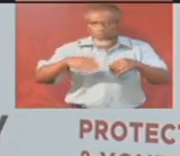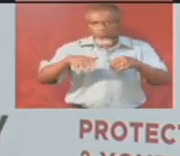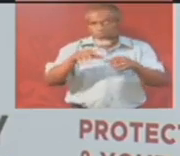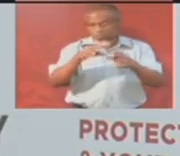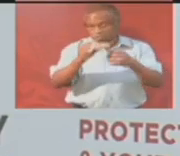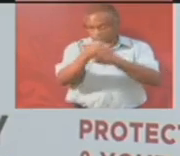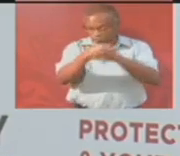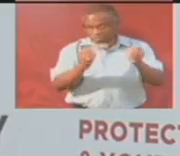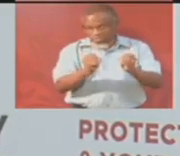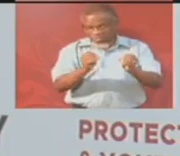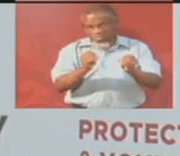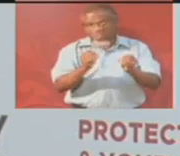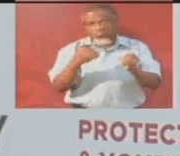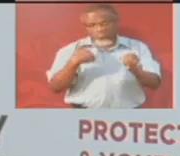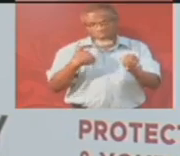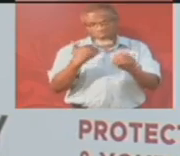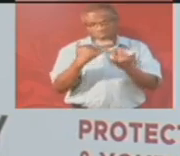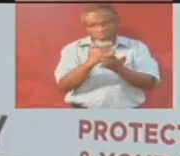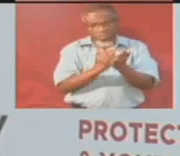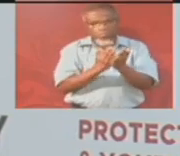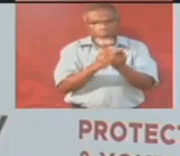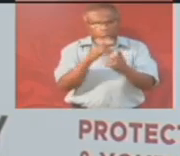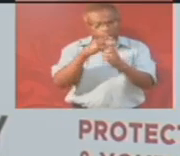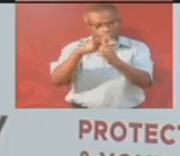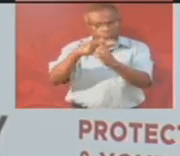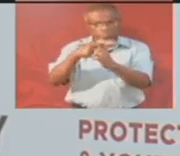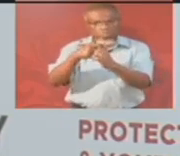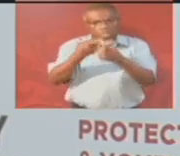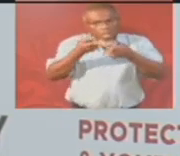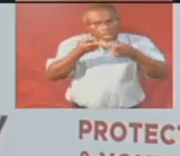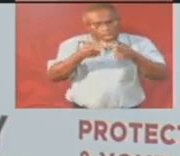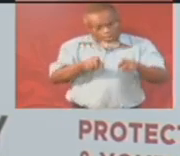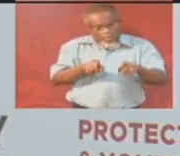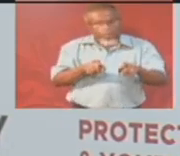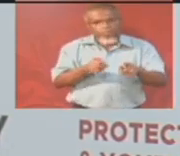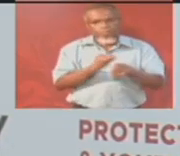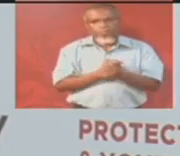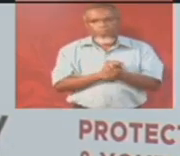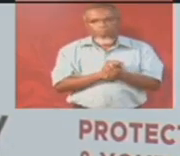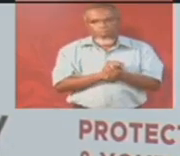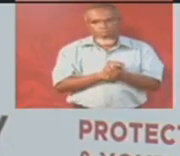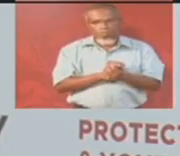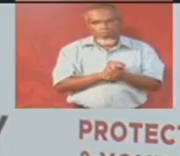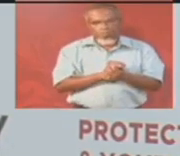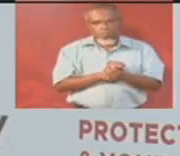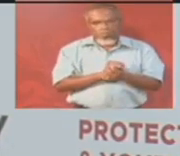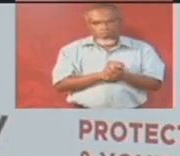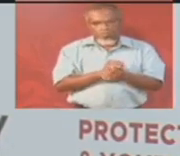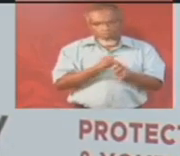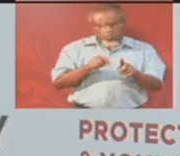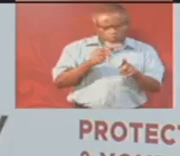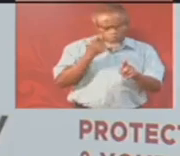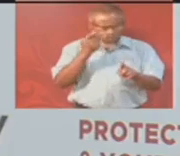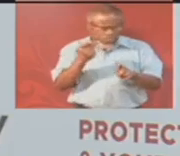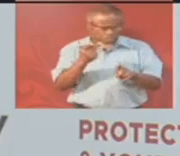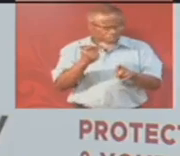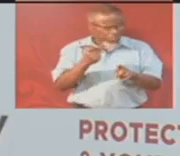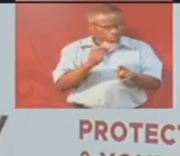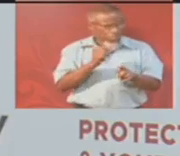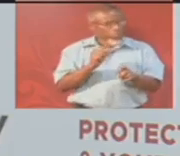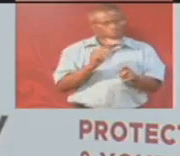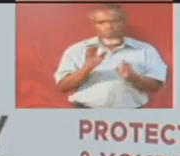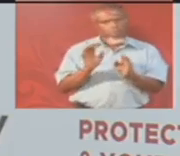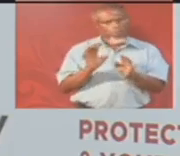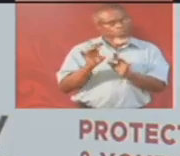on the contacts, the nature of the contact. Of course, what we are seeing and what we don't like is that persons are still coming to work